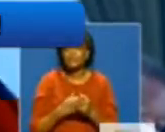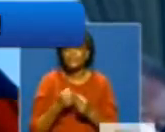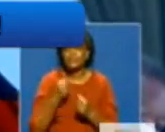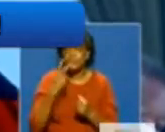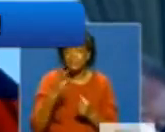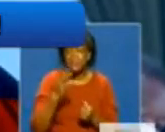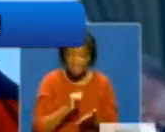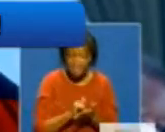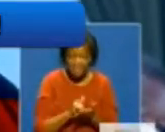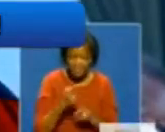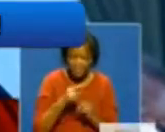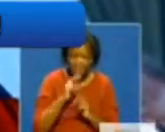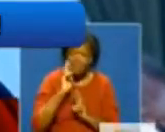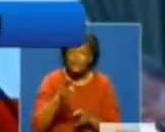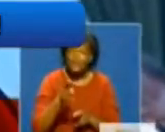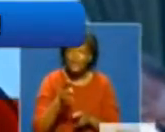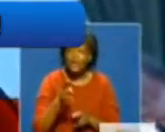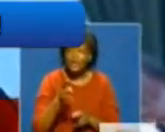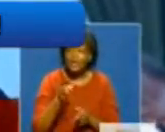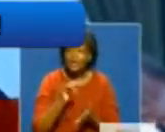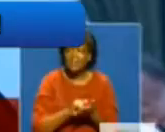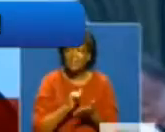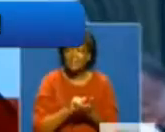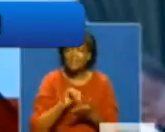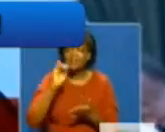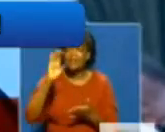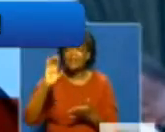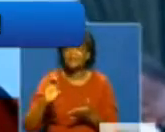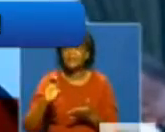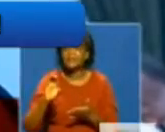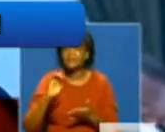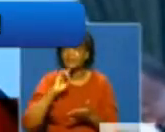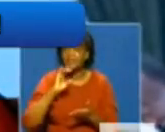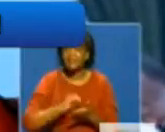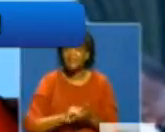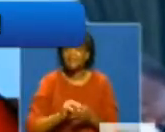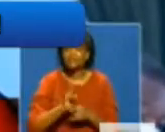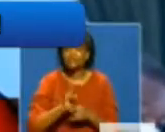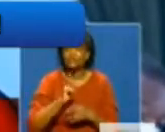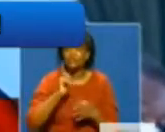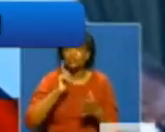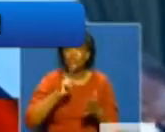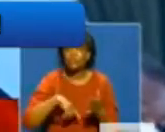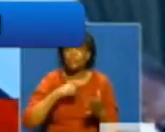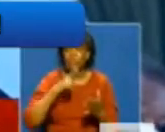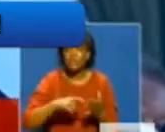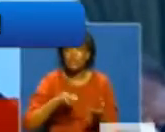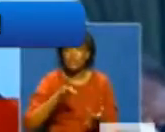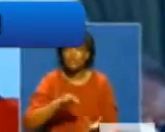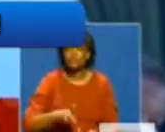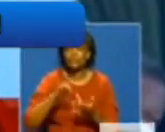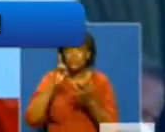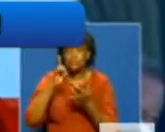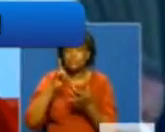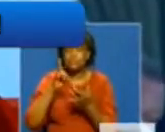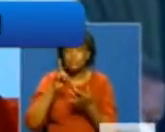from that report that the IBC stated that it uses what it calls unique